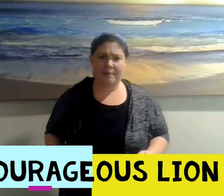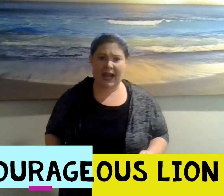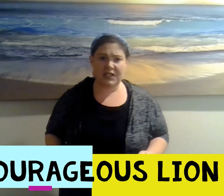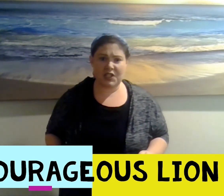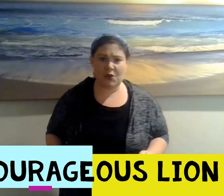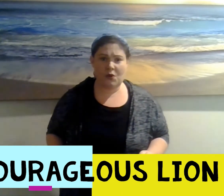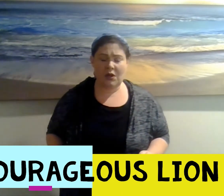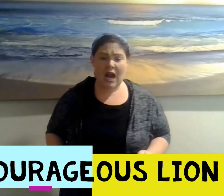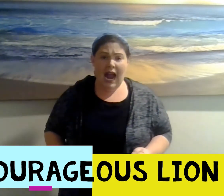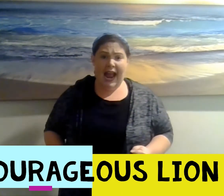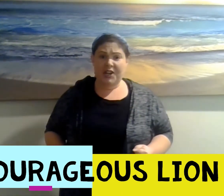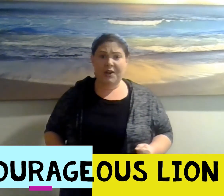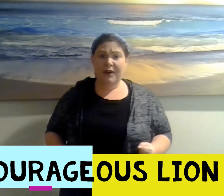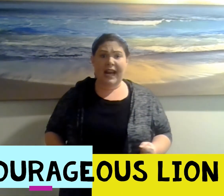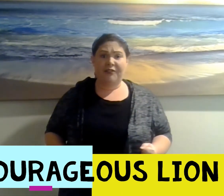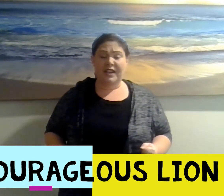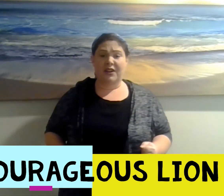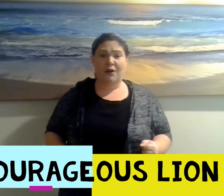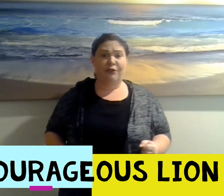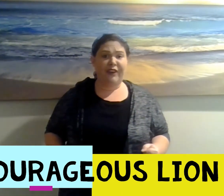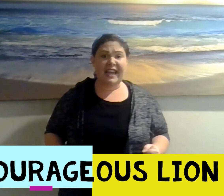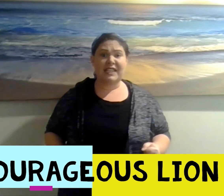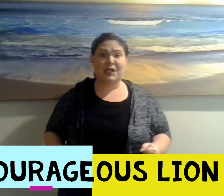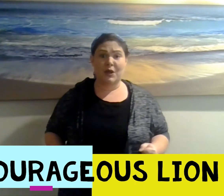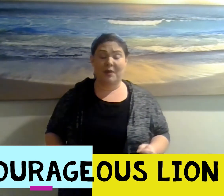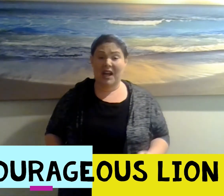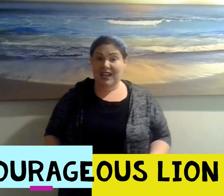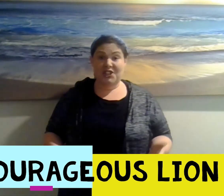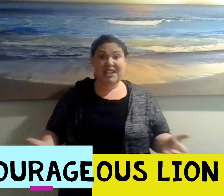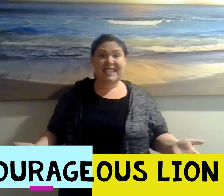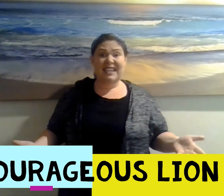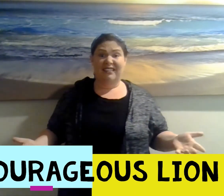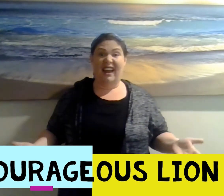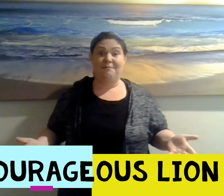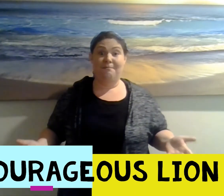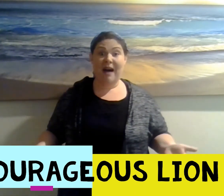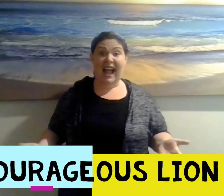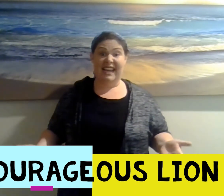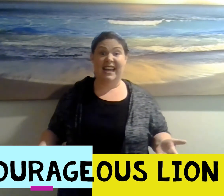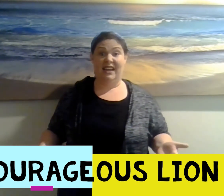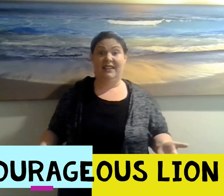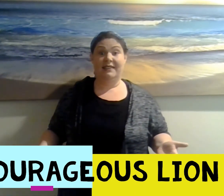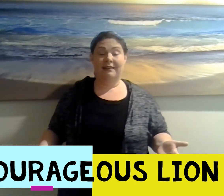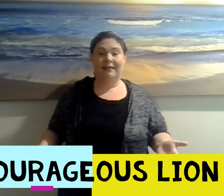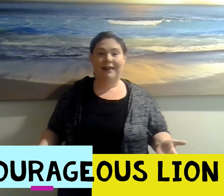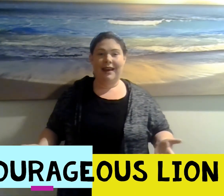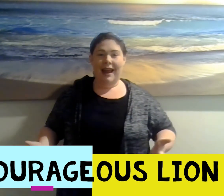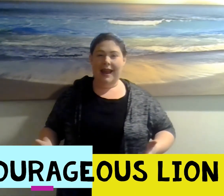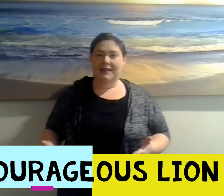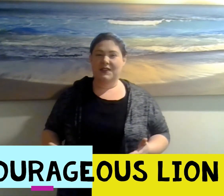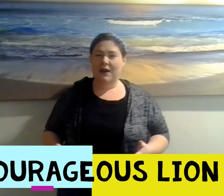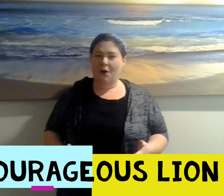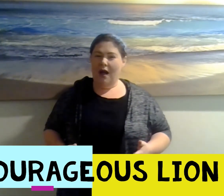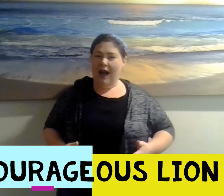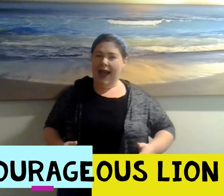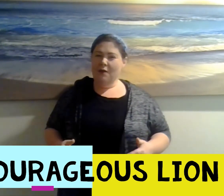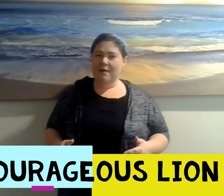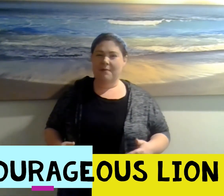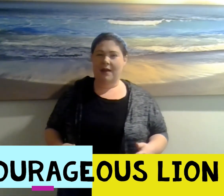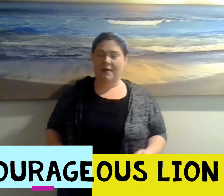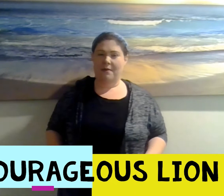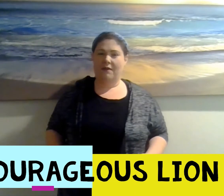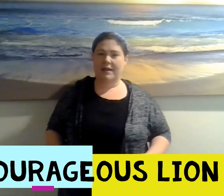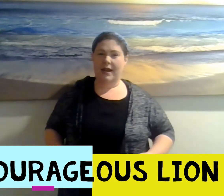are going back to school, and you're having to go face Zoom just like my kids. And so